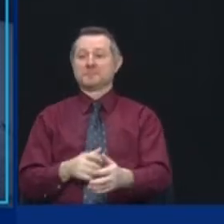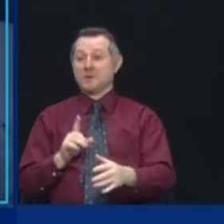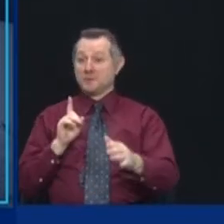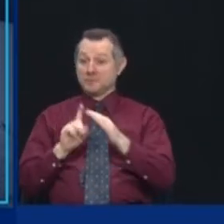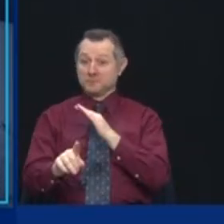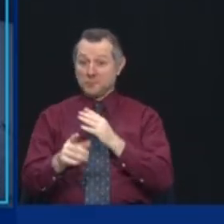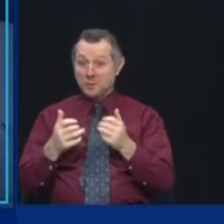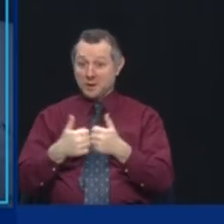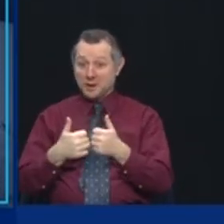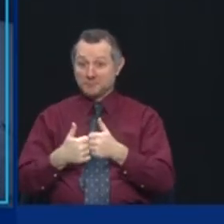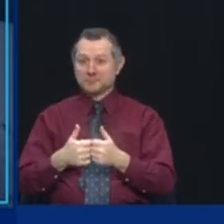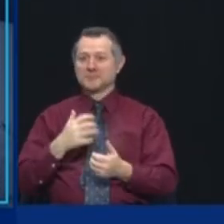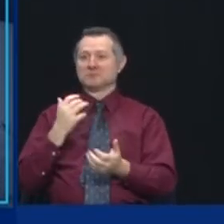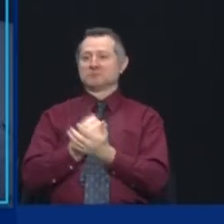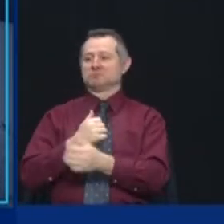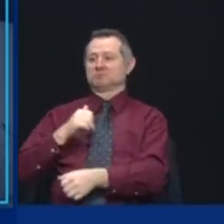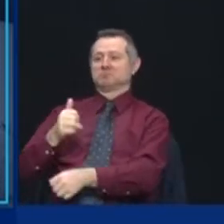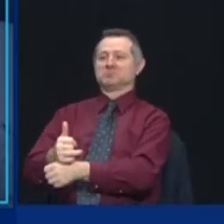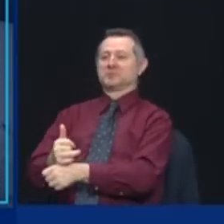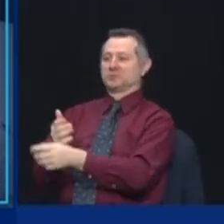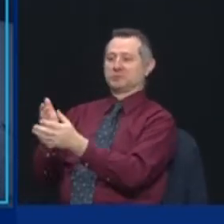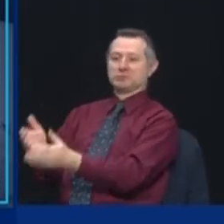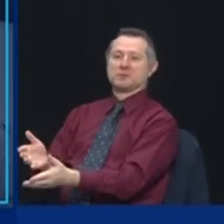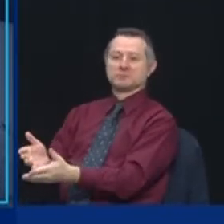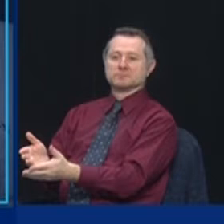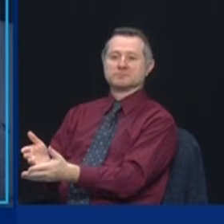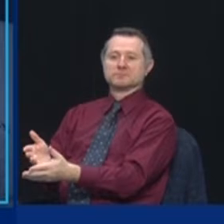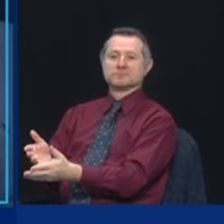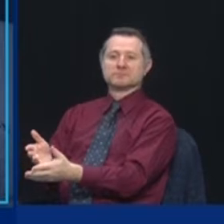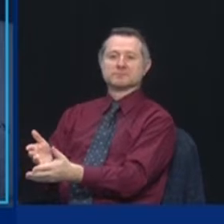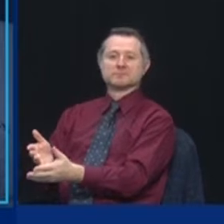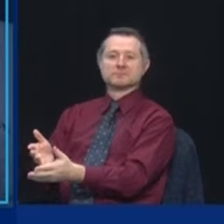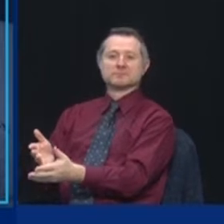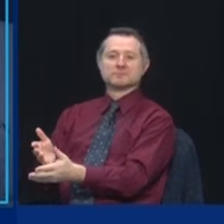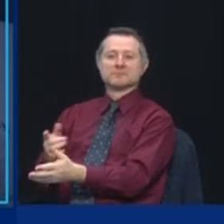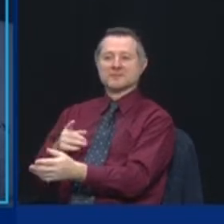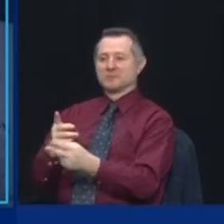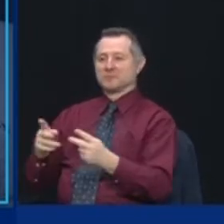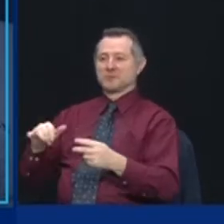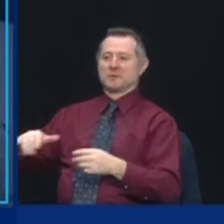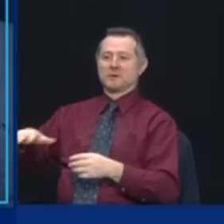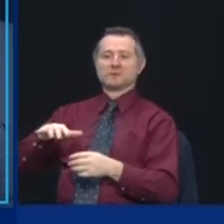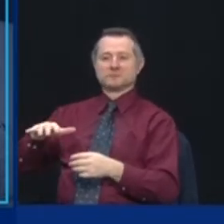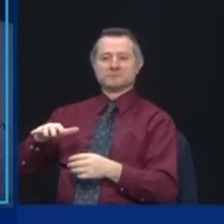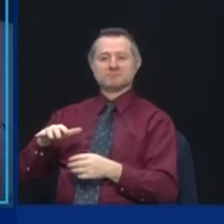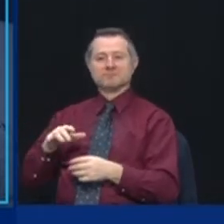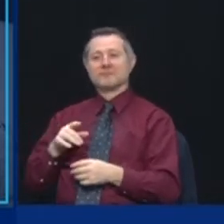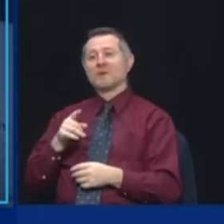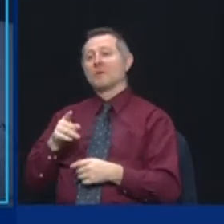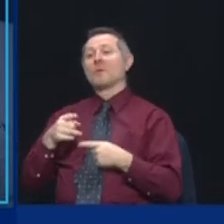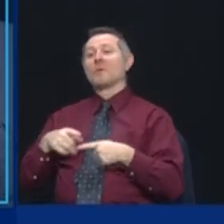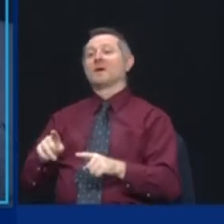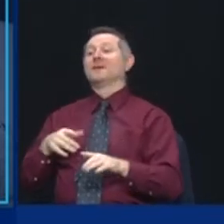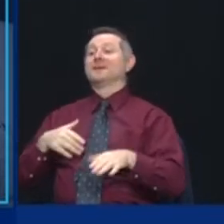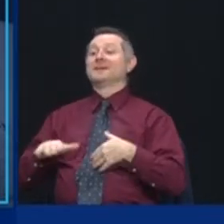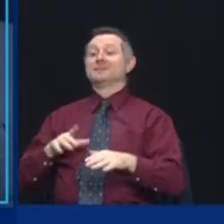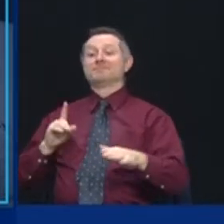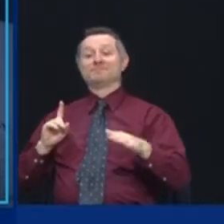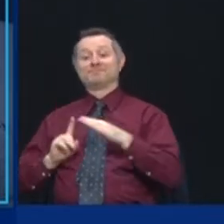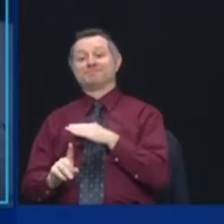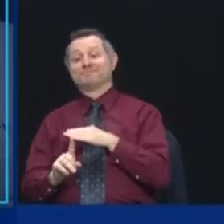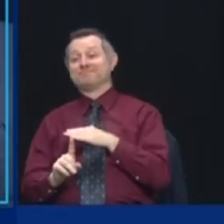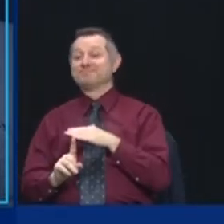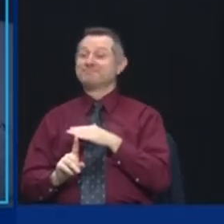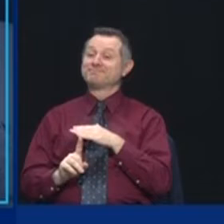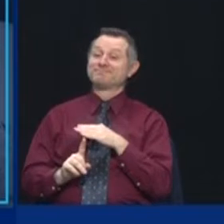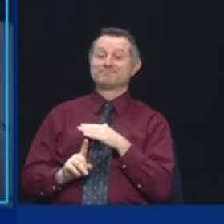will set up at the game a facility. As you're going in,